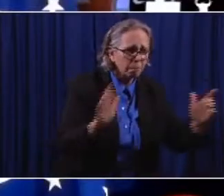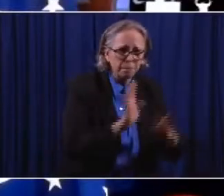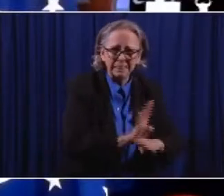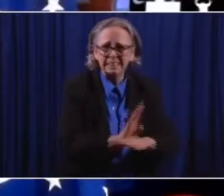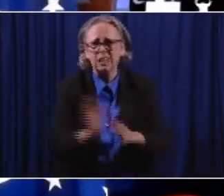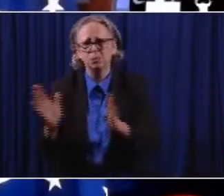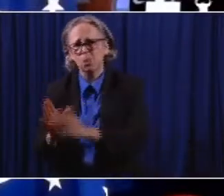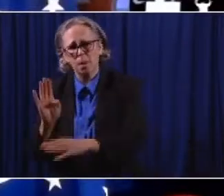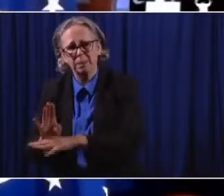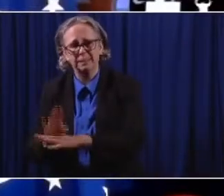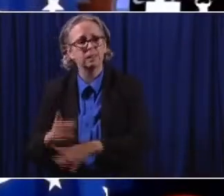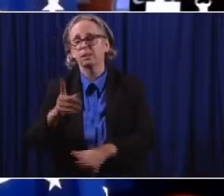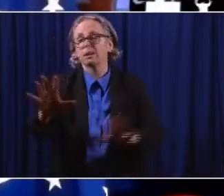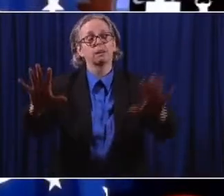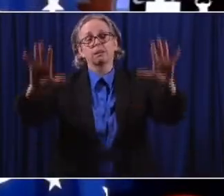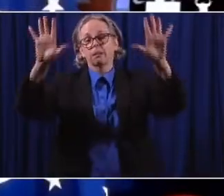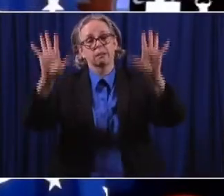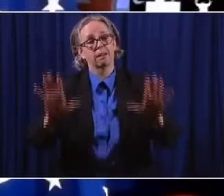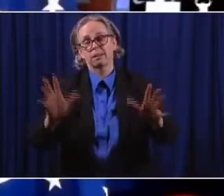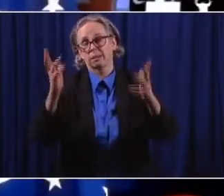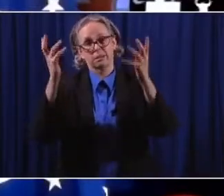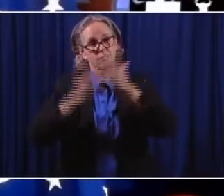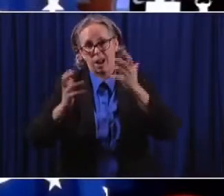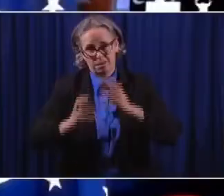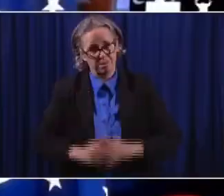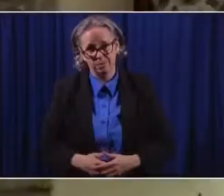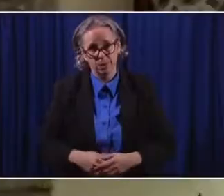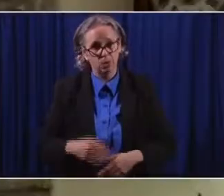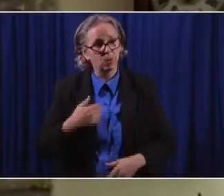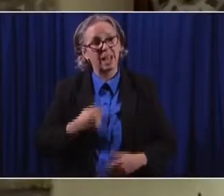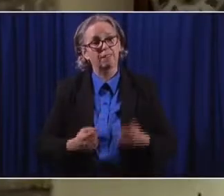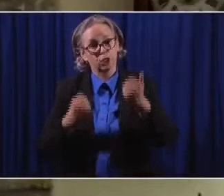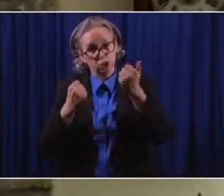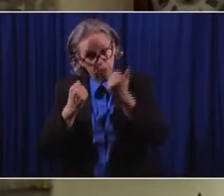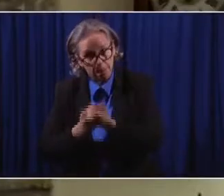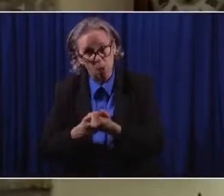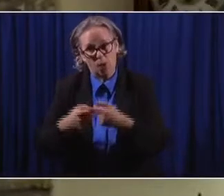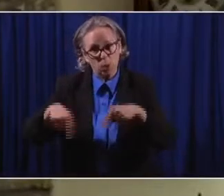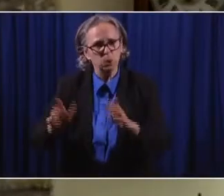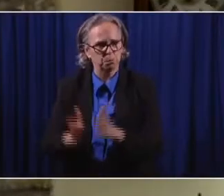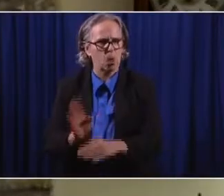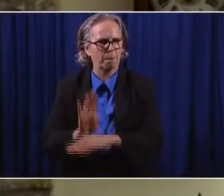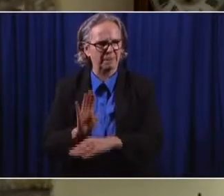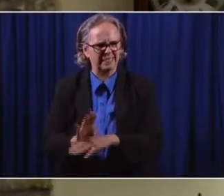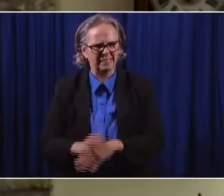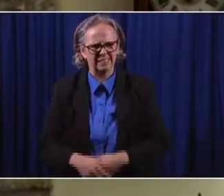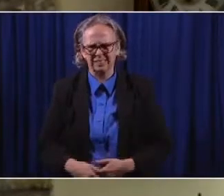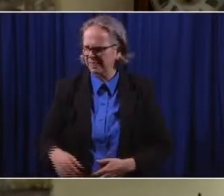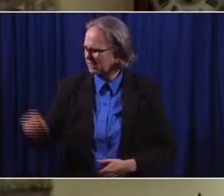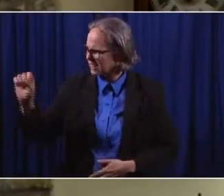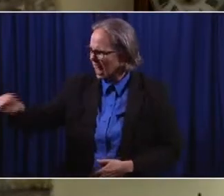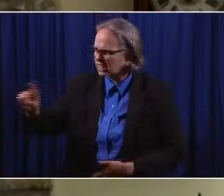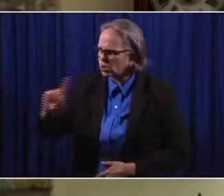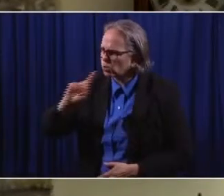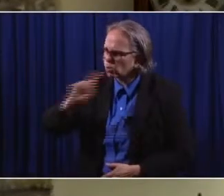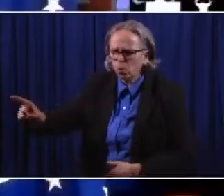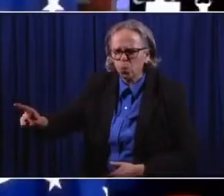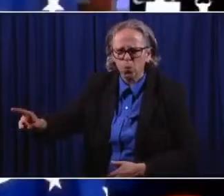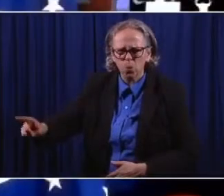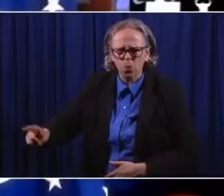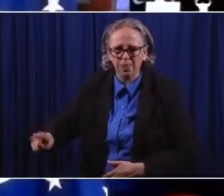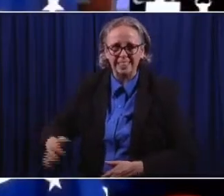and we need to support them because they're supporting us. So back to you. We do indeed. Thank you very much. Time for